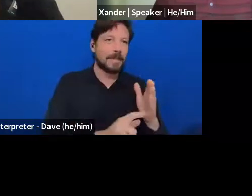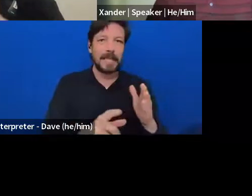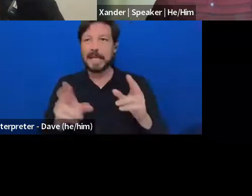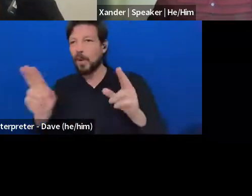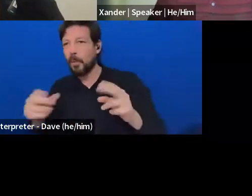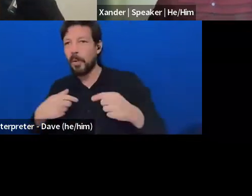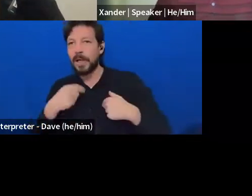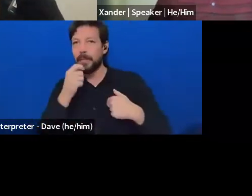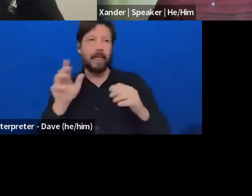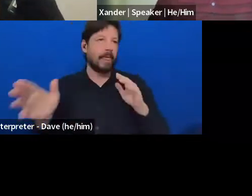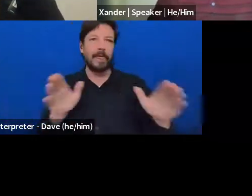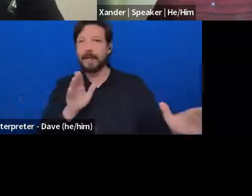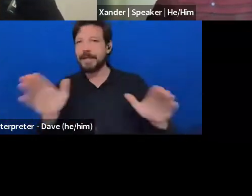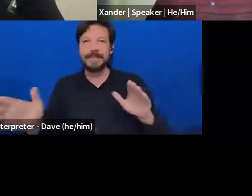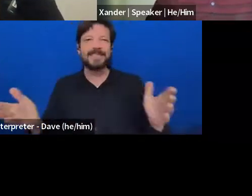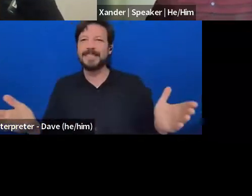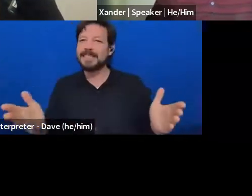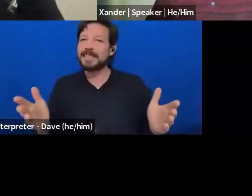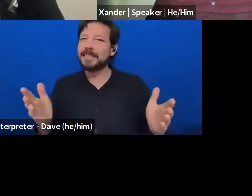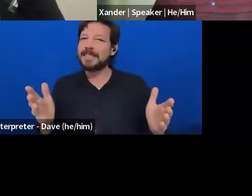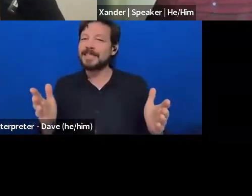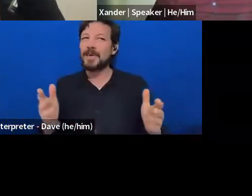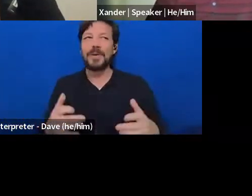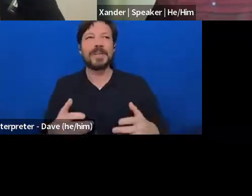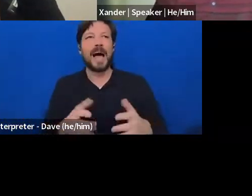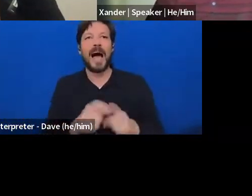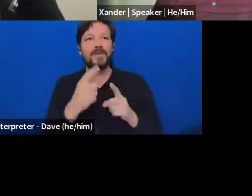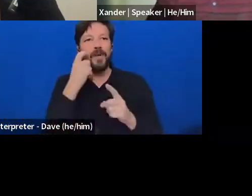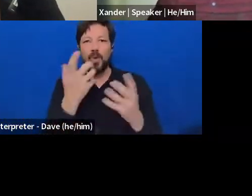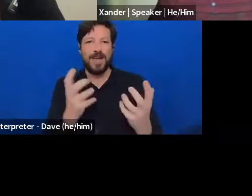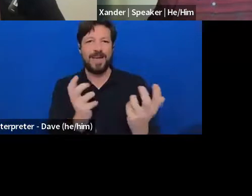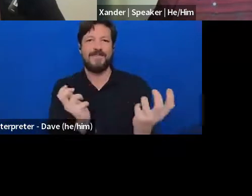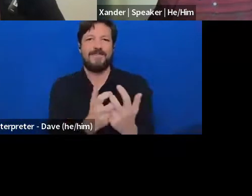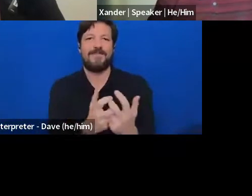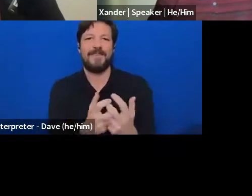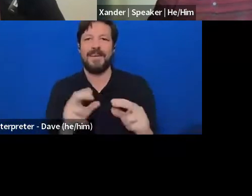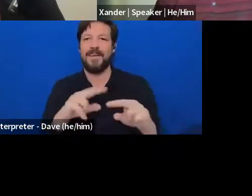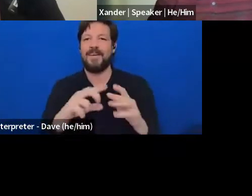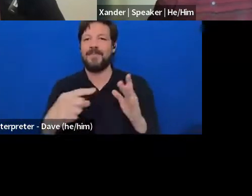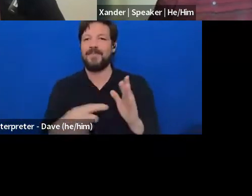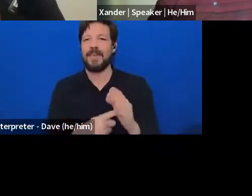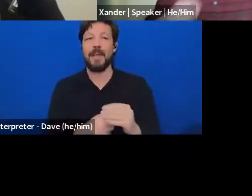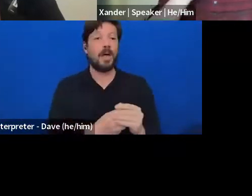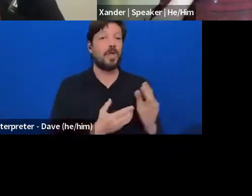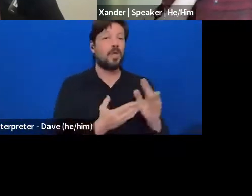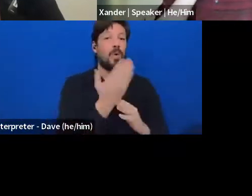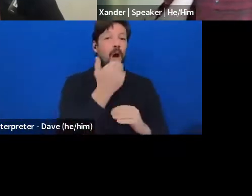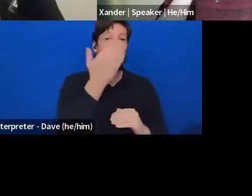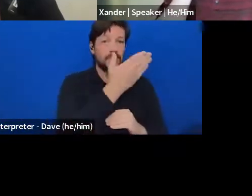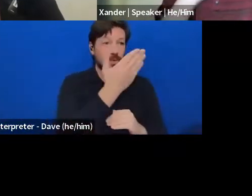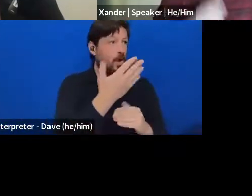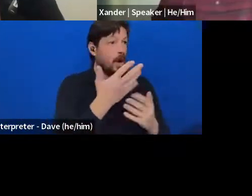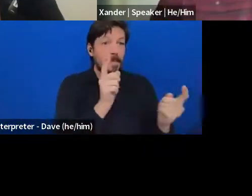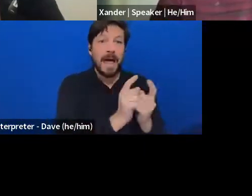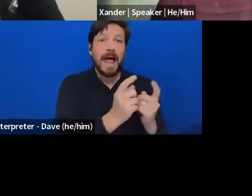of frustrating coming to a point where I actually fit. So really, like in high school, I was able to meet other girls who are deaf and